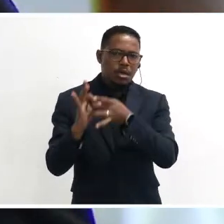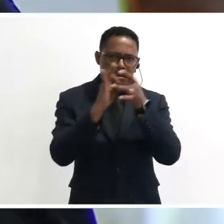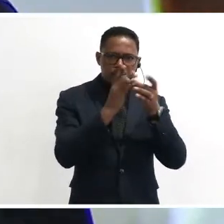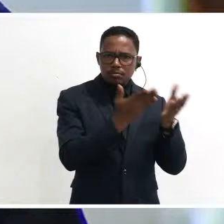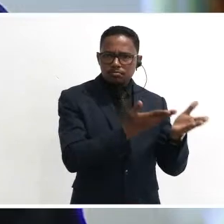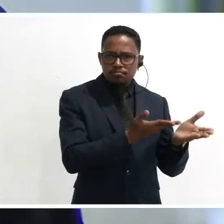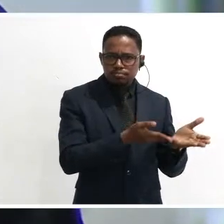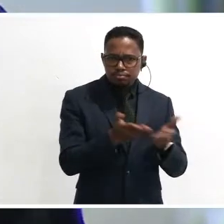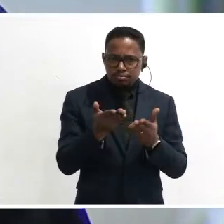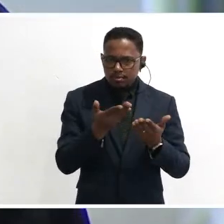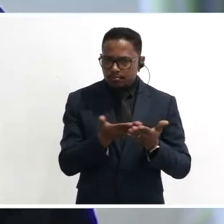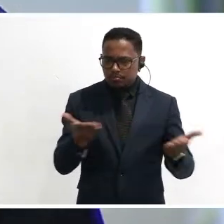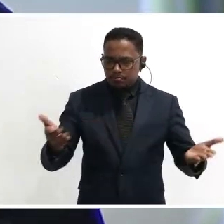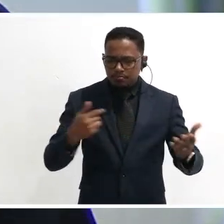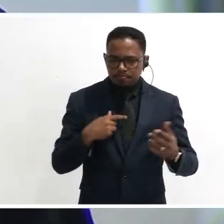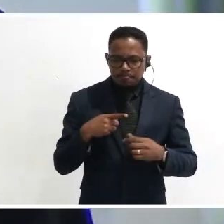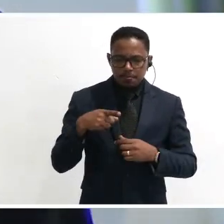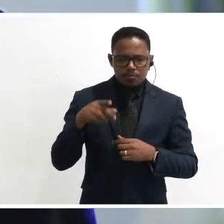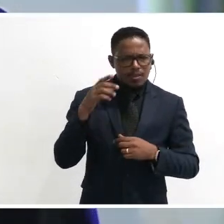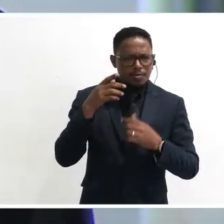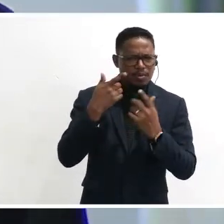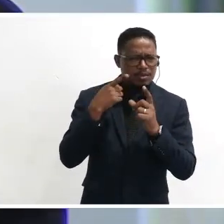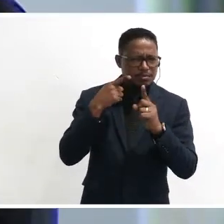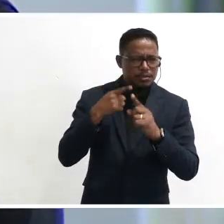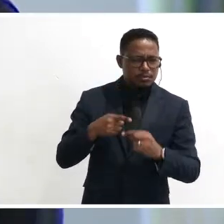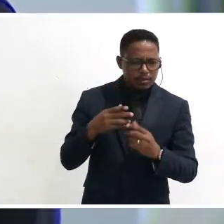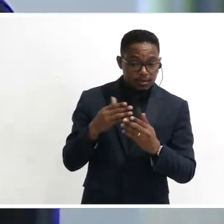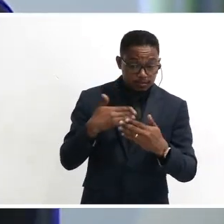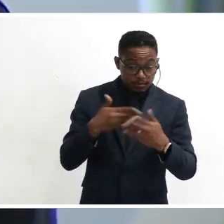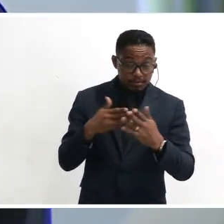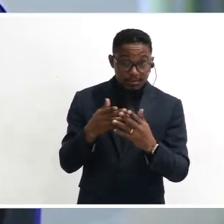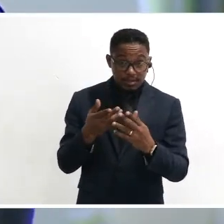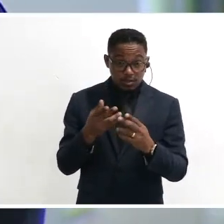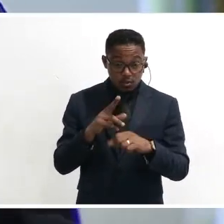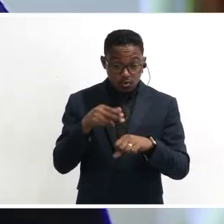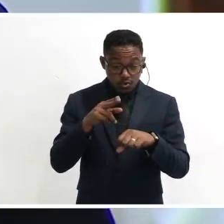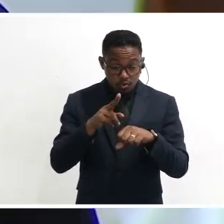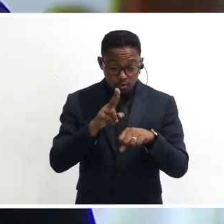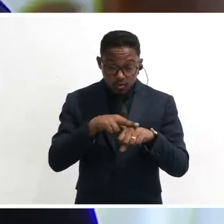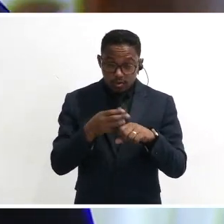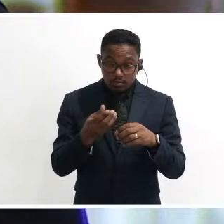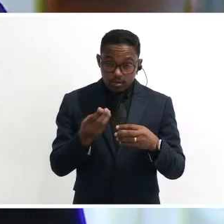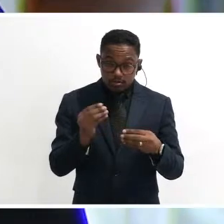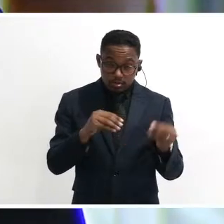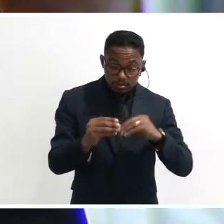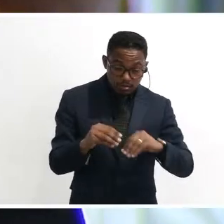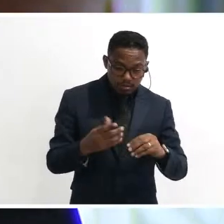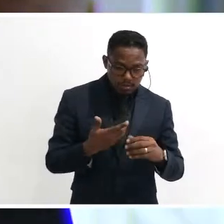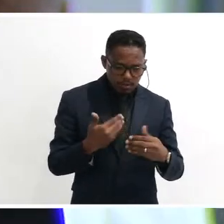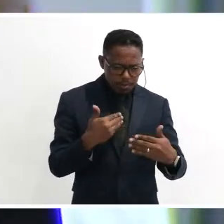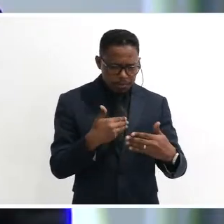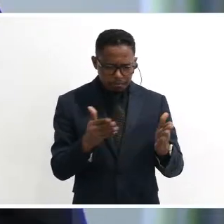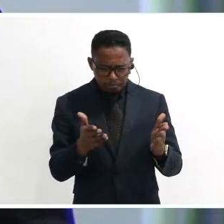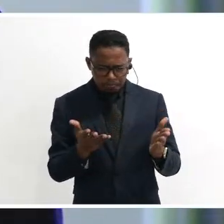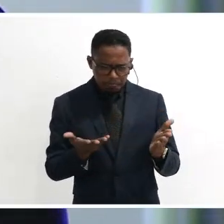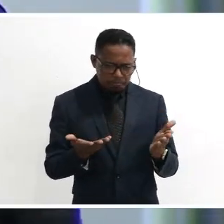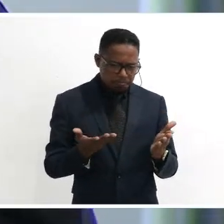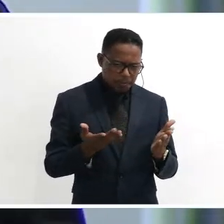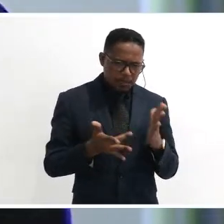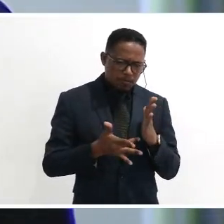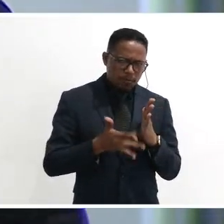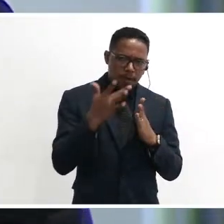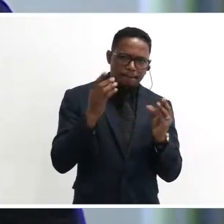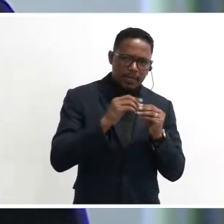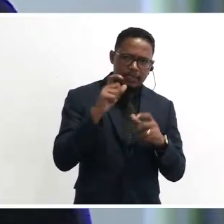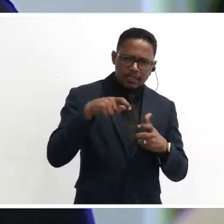it's just traditional packaging that you think we should stick to, or do you think that advanced packaging is within reason for us? Like, can you speak a little bit